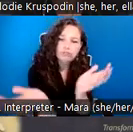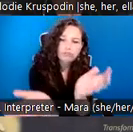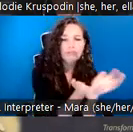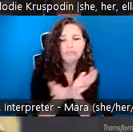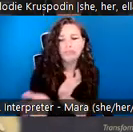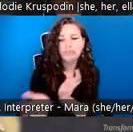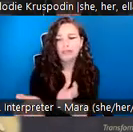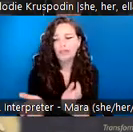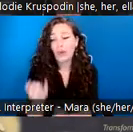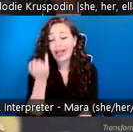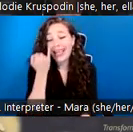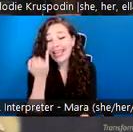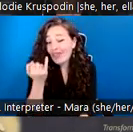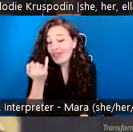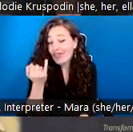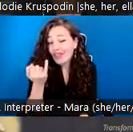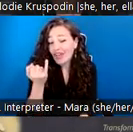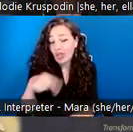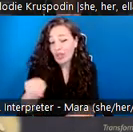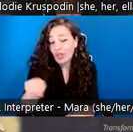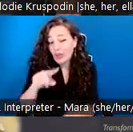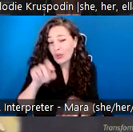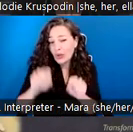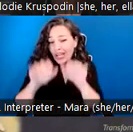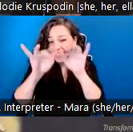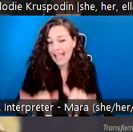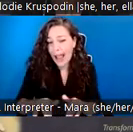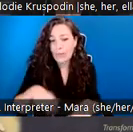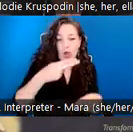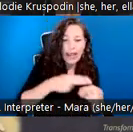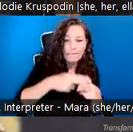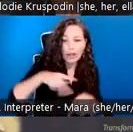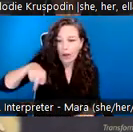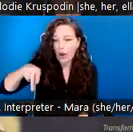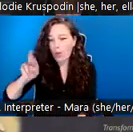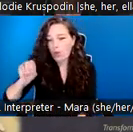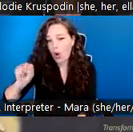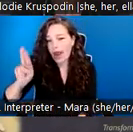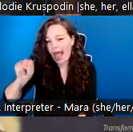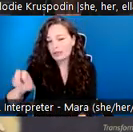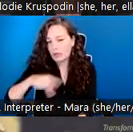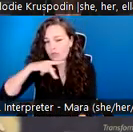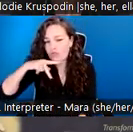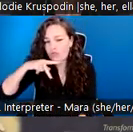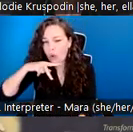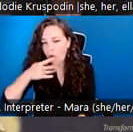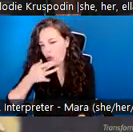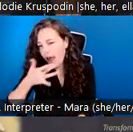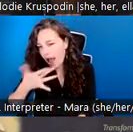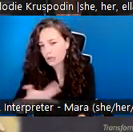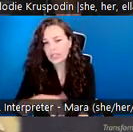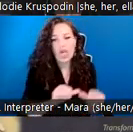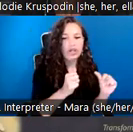folks in the audience to type in your name, pronouns, agency, location, and